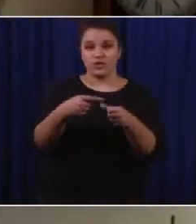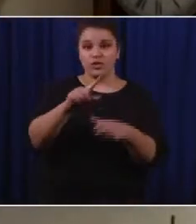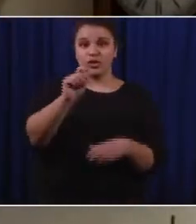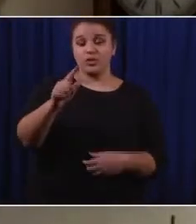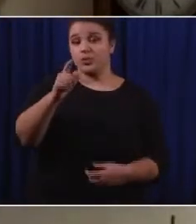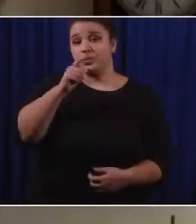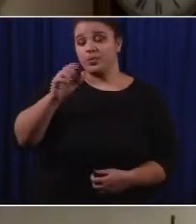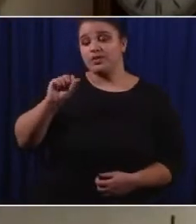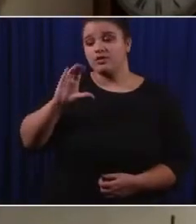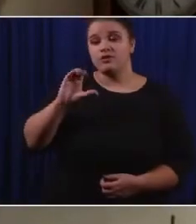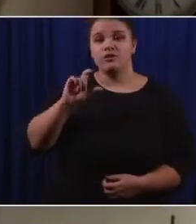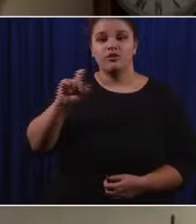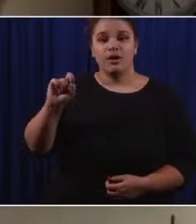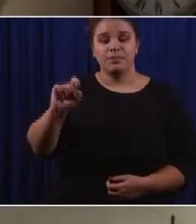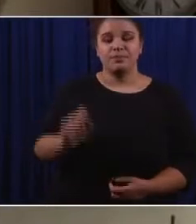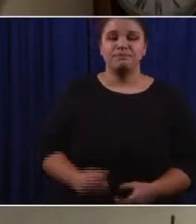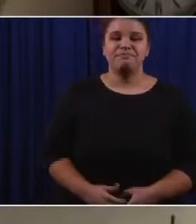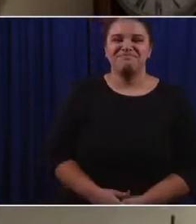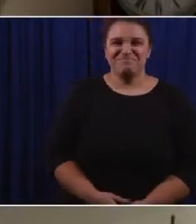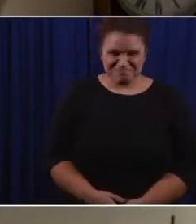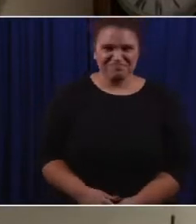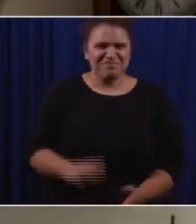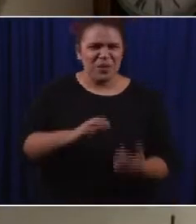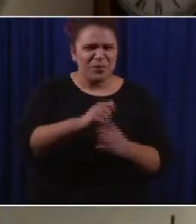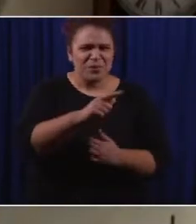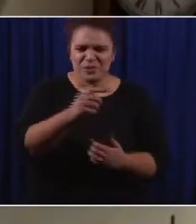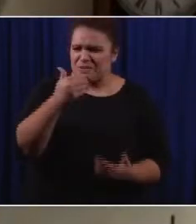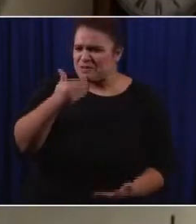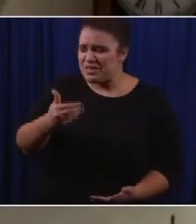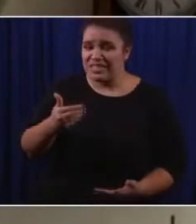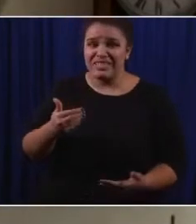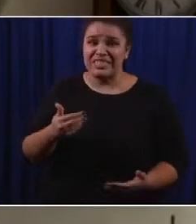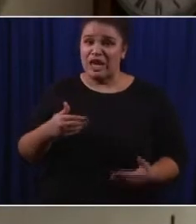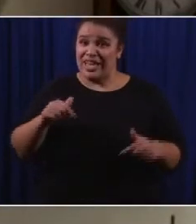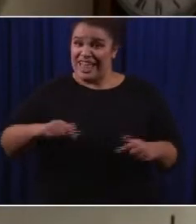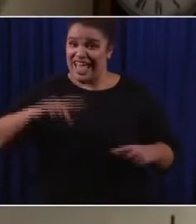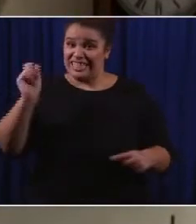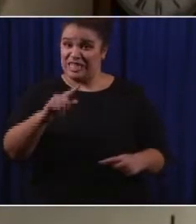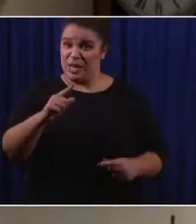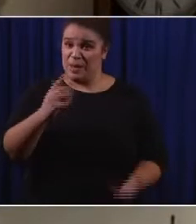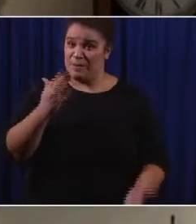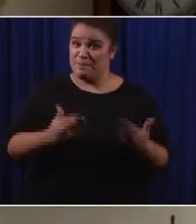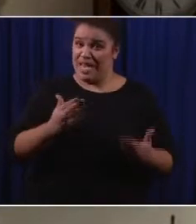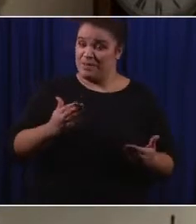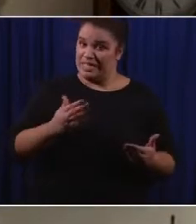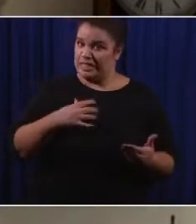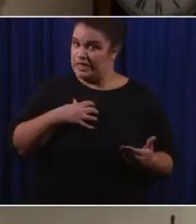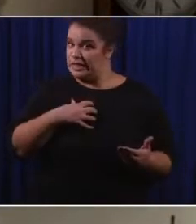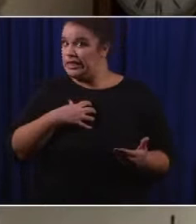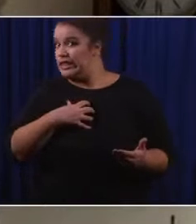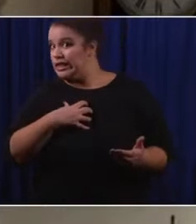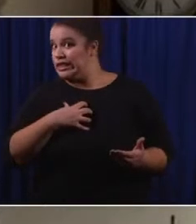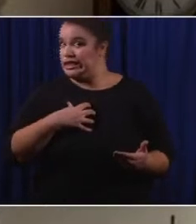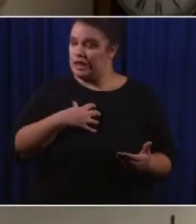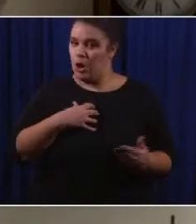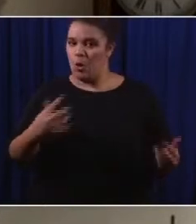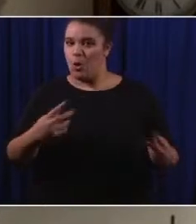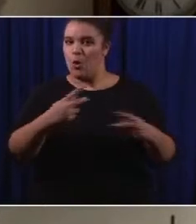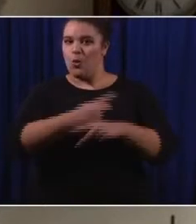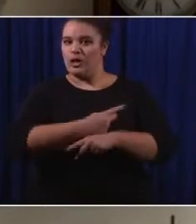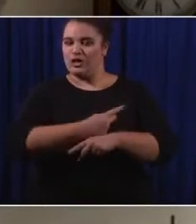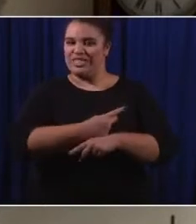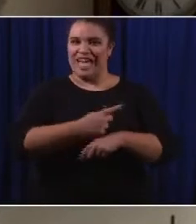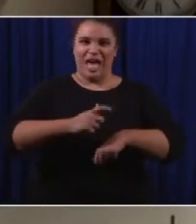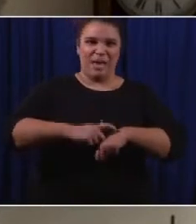how are you? Good. Good. This may be the worst time to ask this question given what you said about some of the cases being on the rise